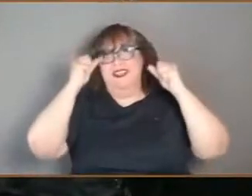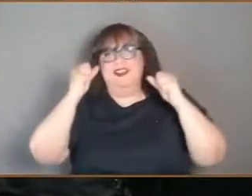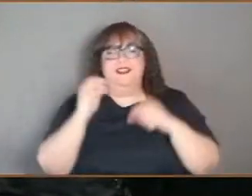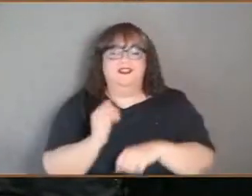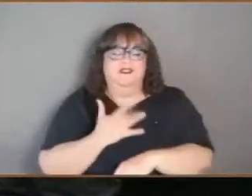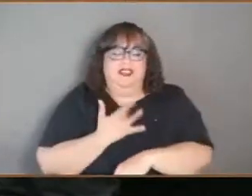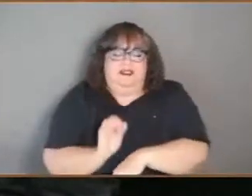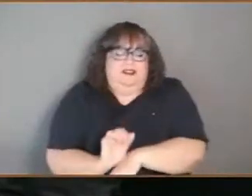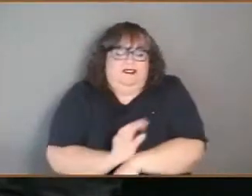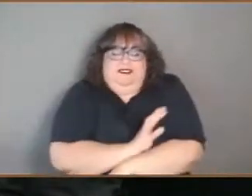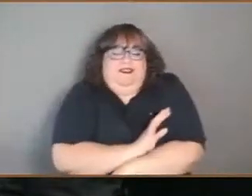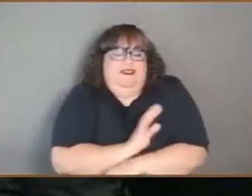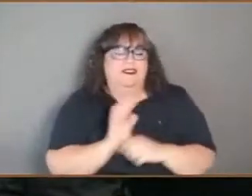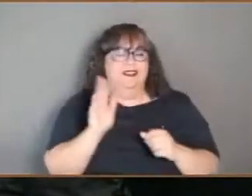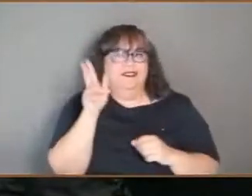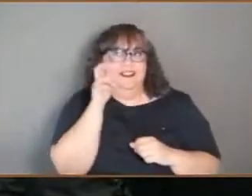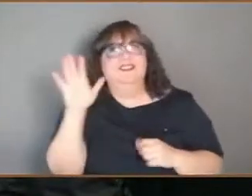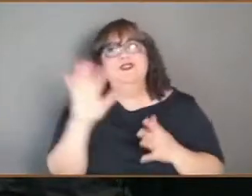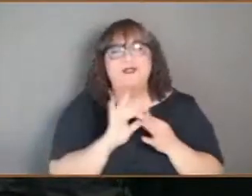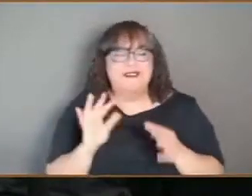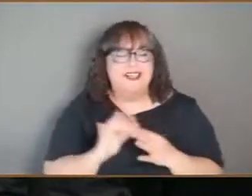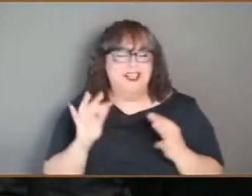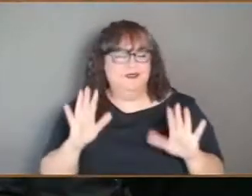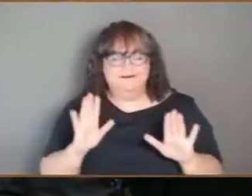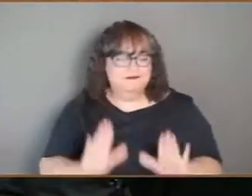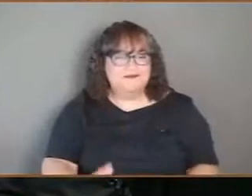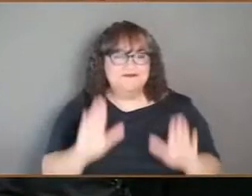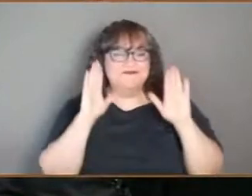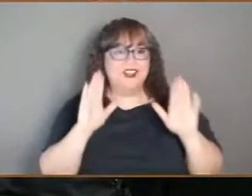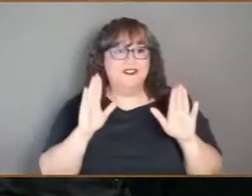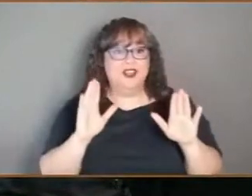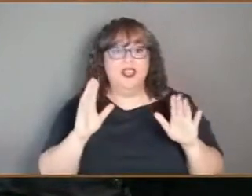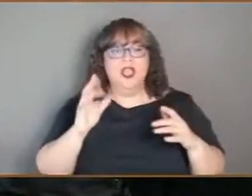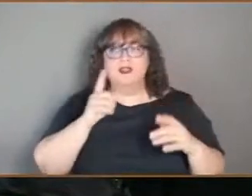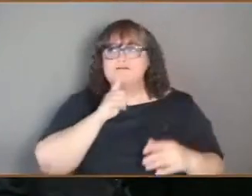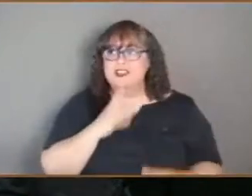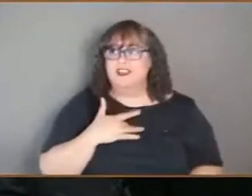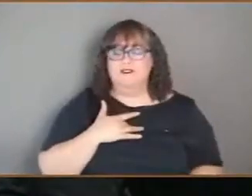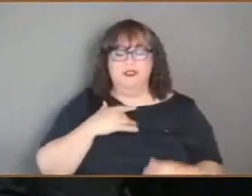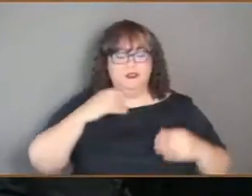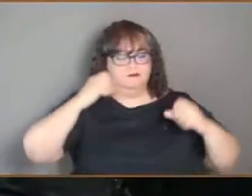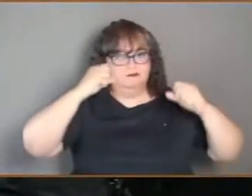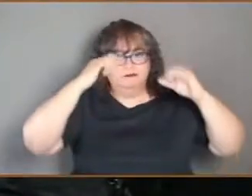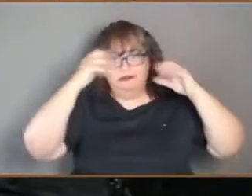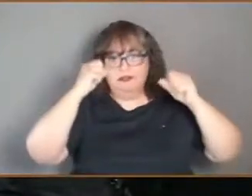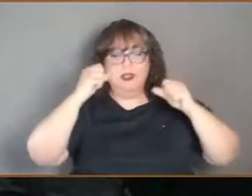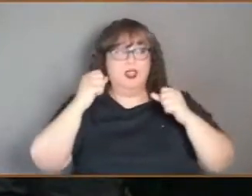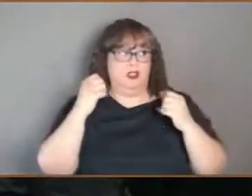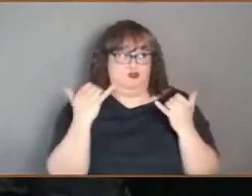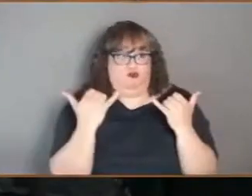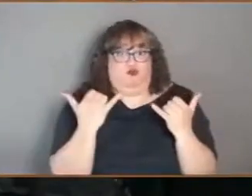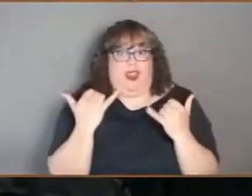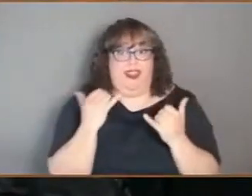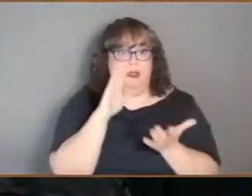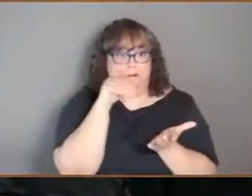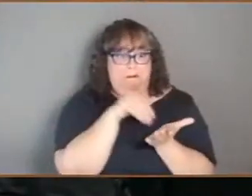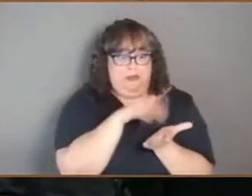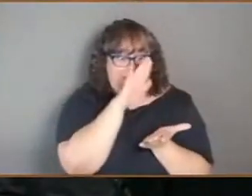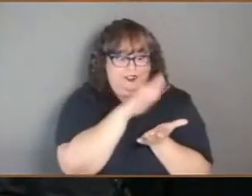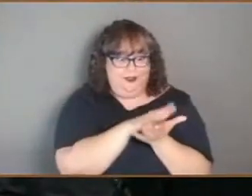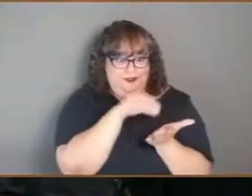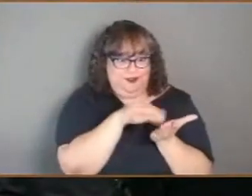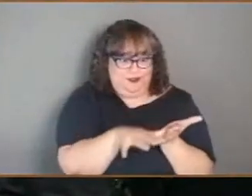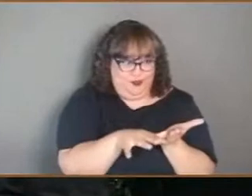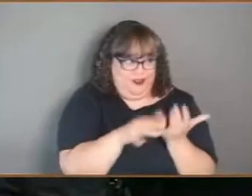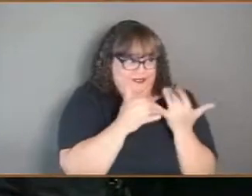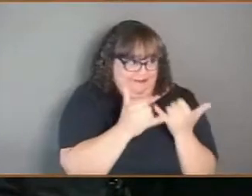listening to it. So no, this is really wonderful. And you know, it still just really blows my mind that there are students in middle school classrooms right now that could be taking part in